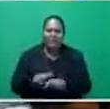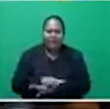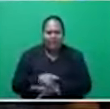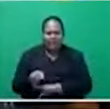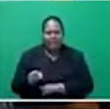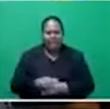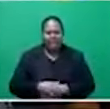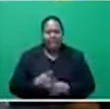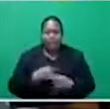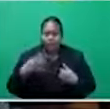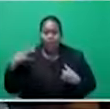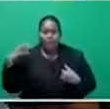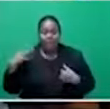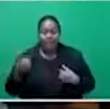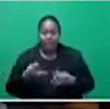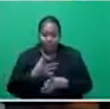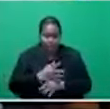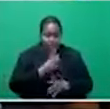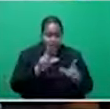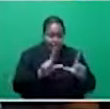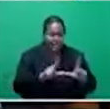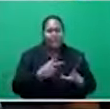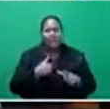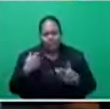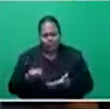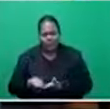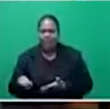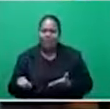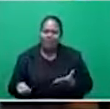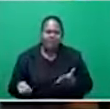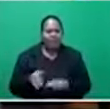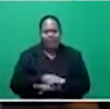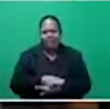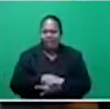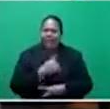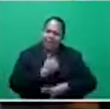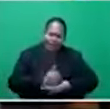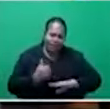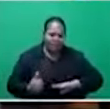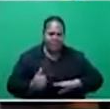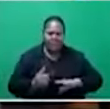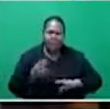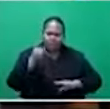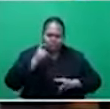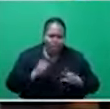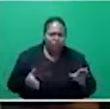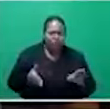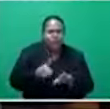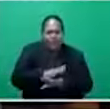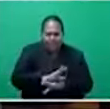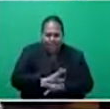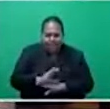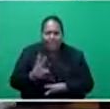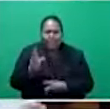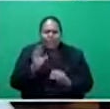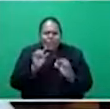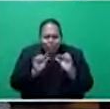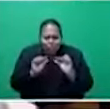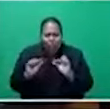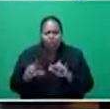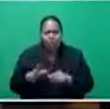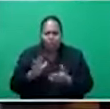for fishing license, we pay for the renewal of that. These are what we call everyday expenses that we're trying to meet. They are small amounts, but they actually have a